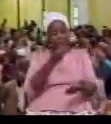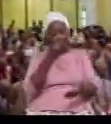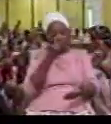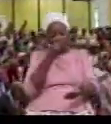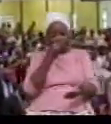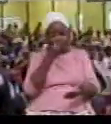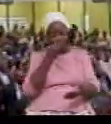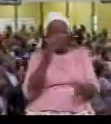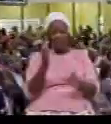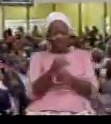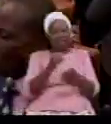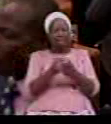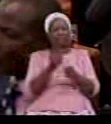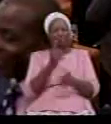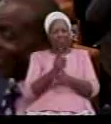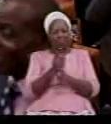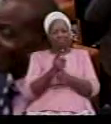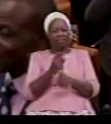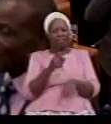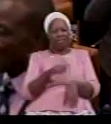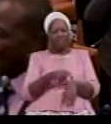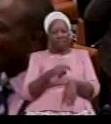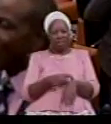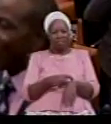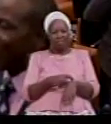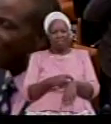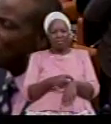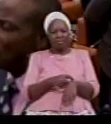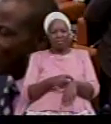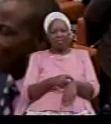time. Dinner, supper, appropriate time.